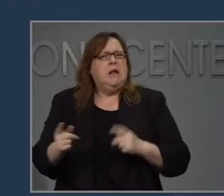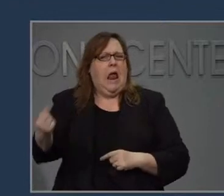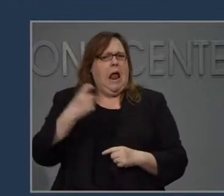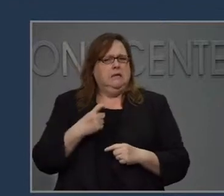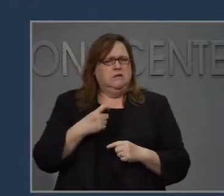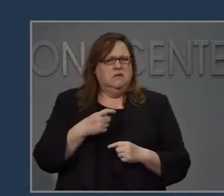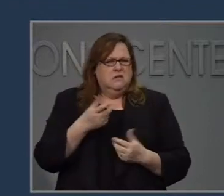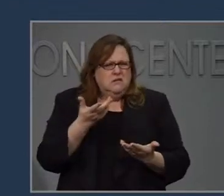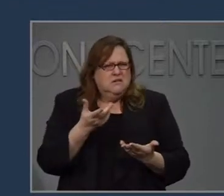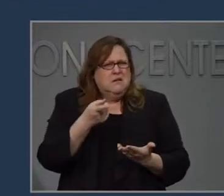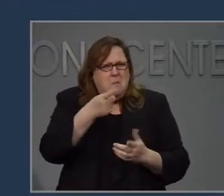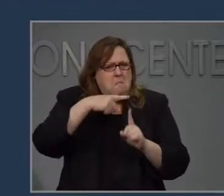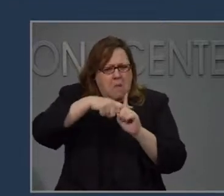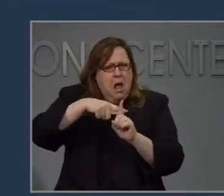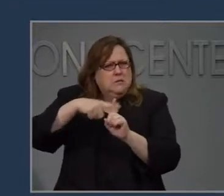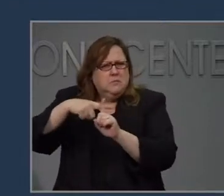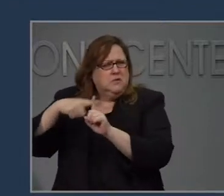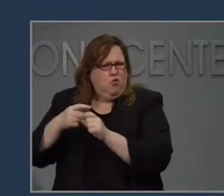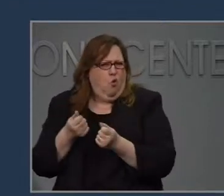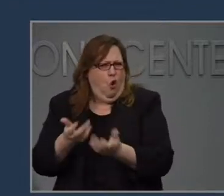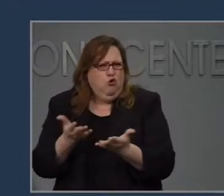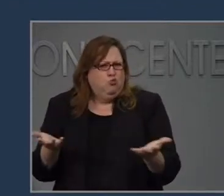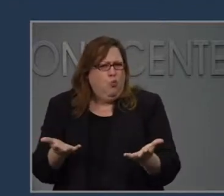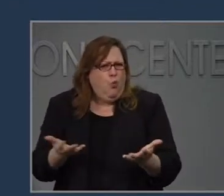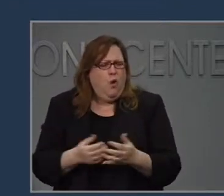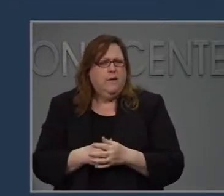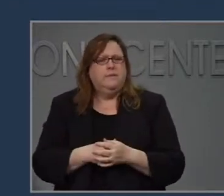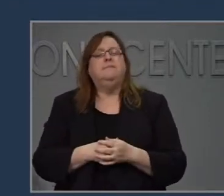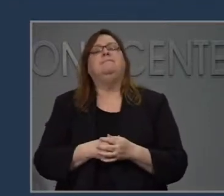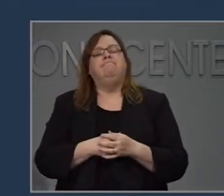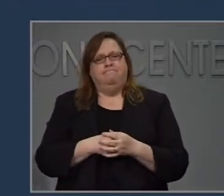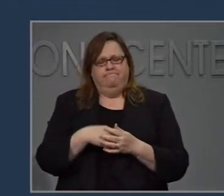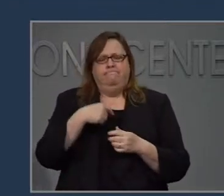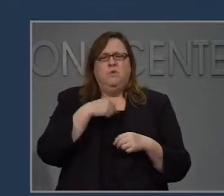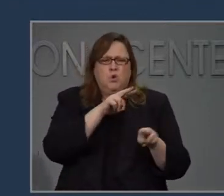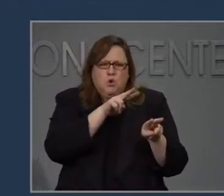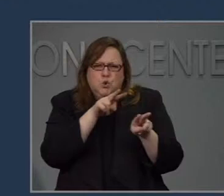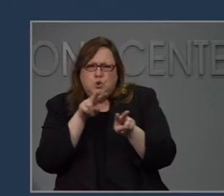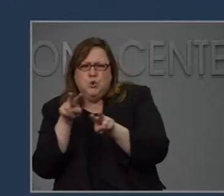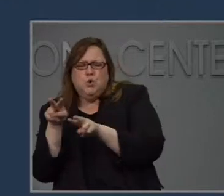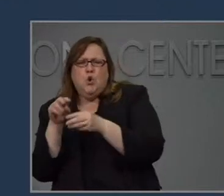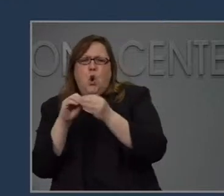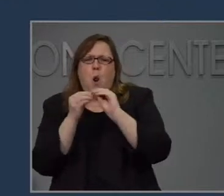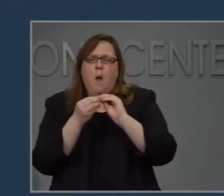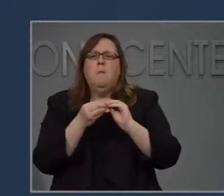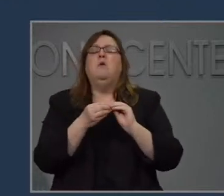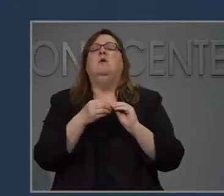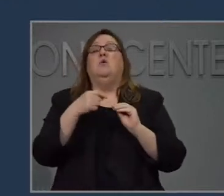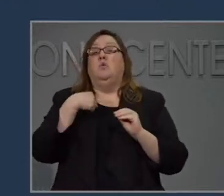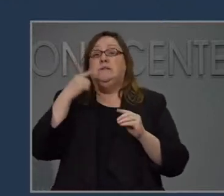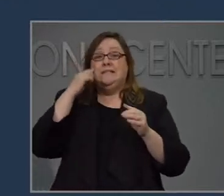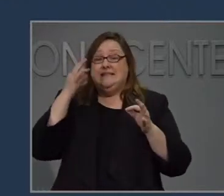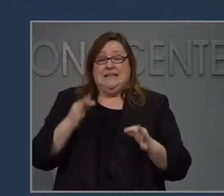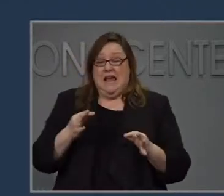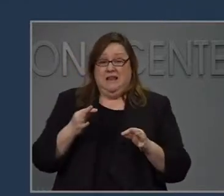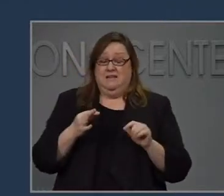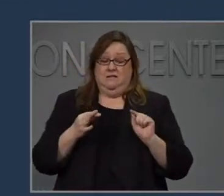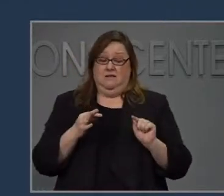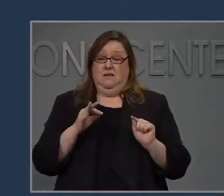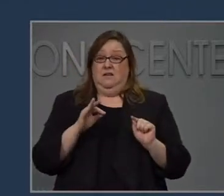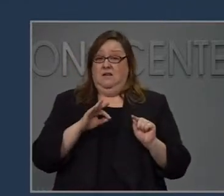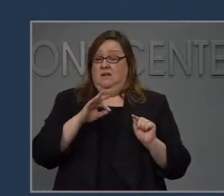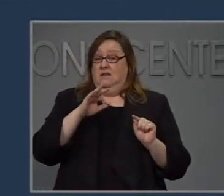positive cases. And when we look at those positive cases overall, less than a quarter of those cases are coming